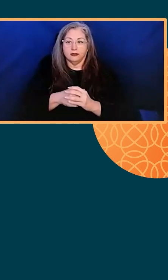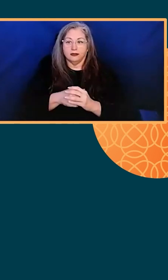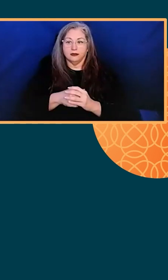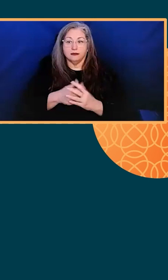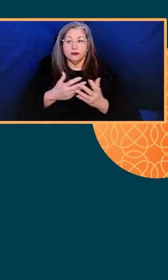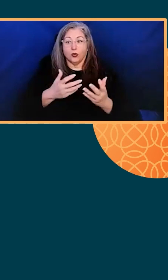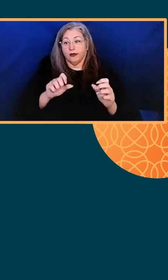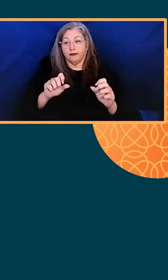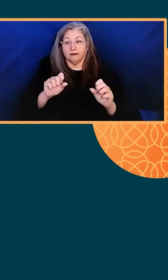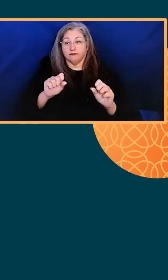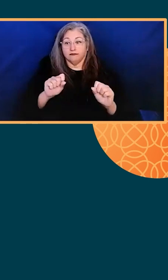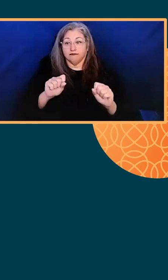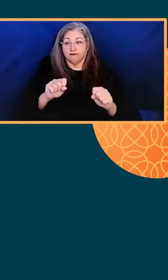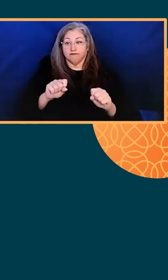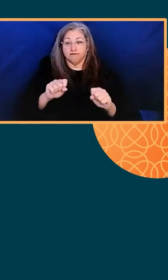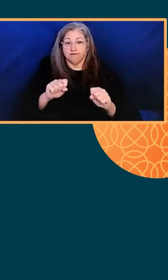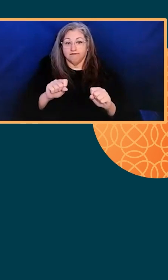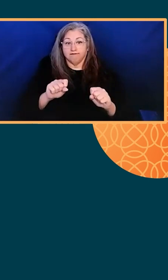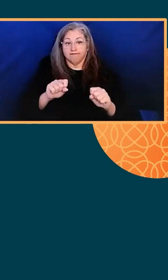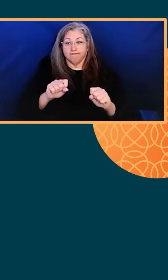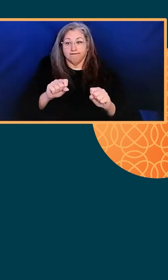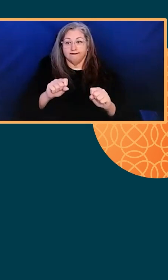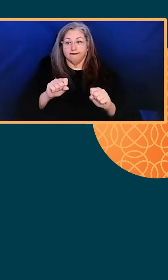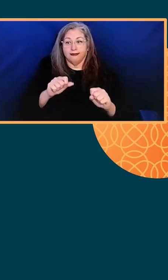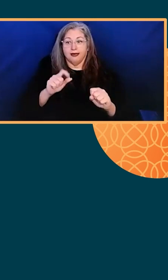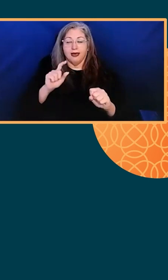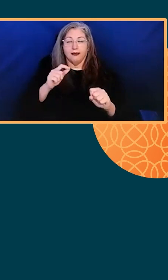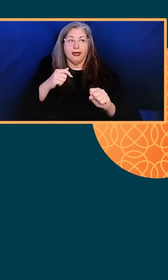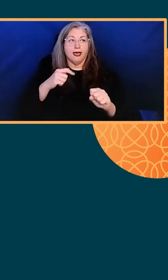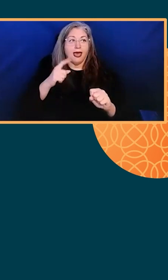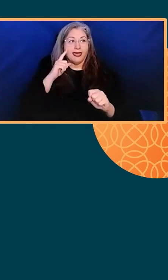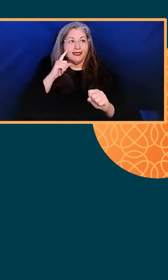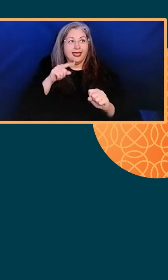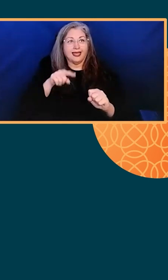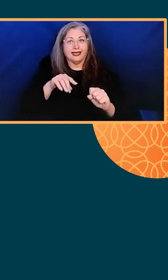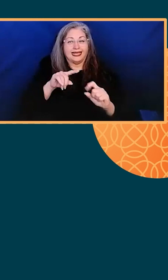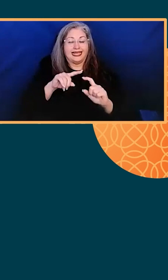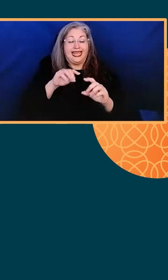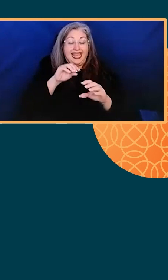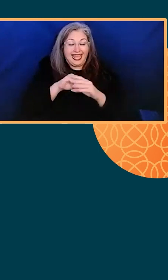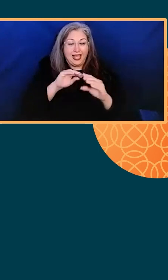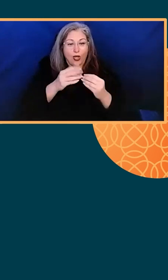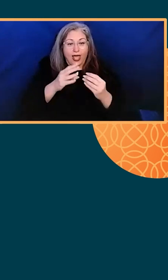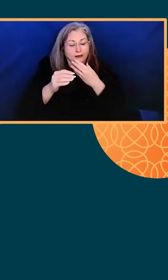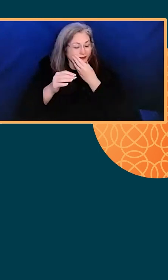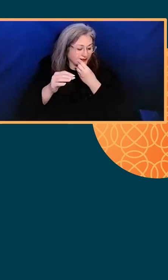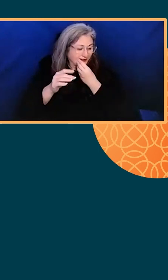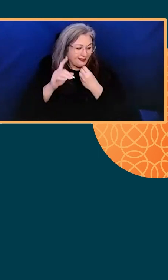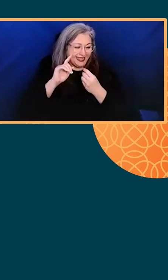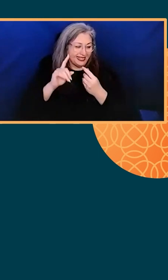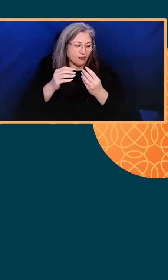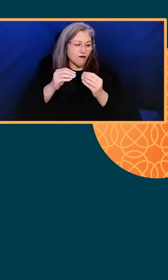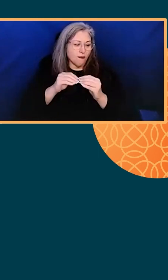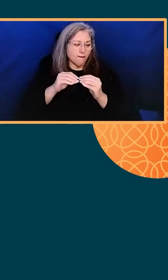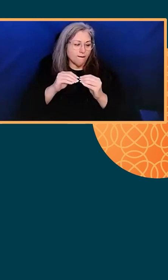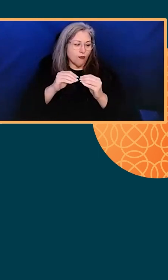yeah, I think in organizations, and you know, I think I told Laura this,